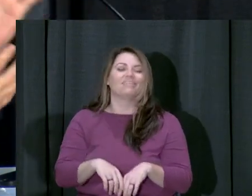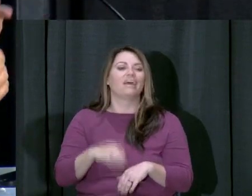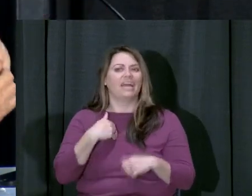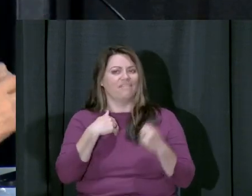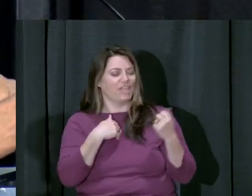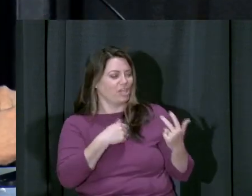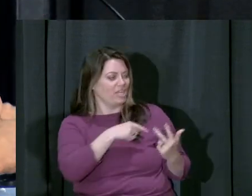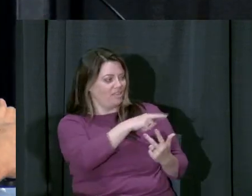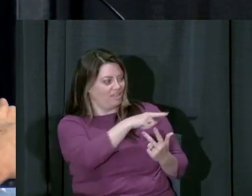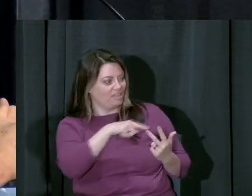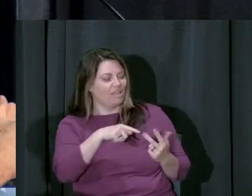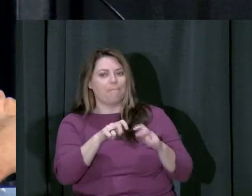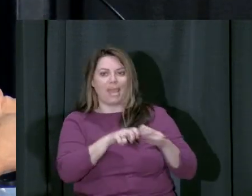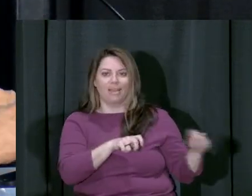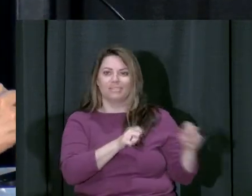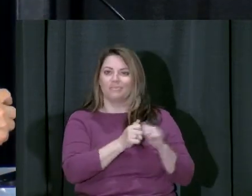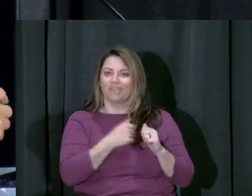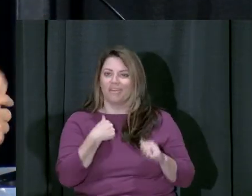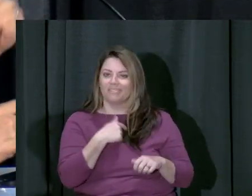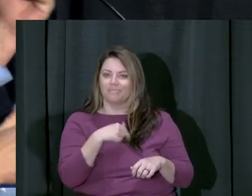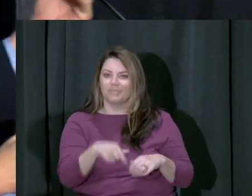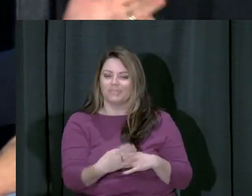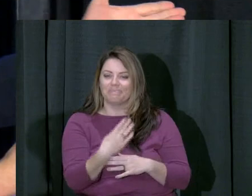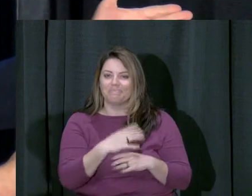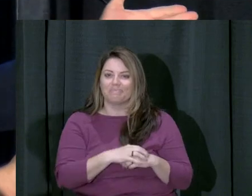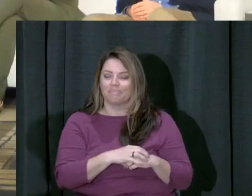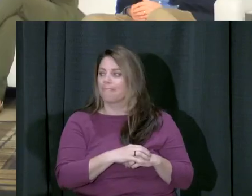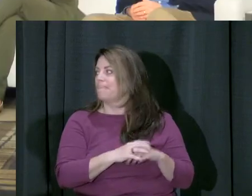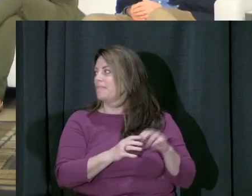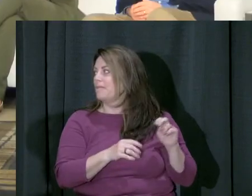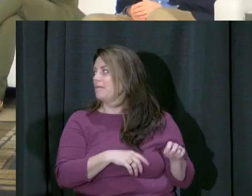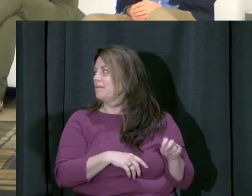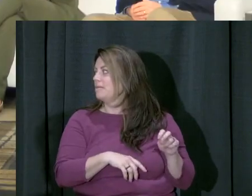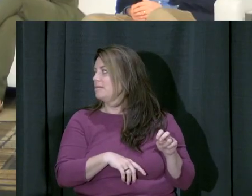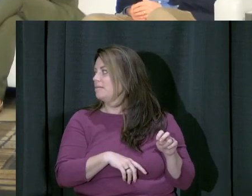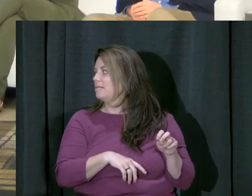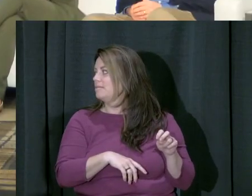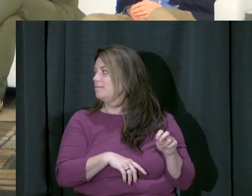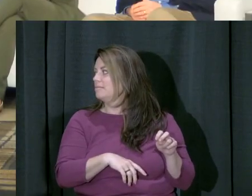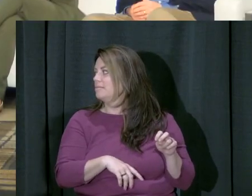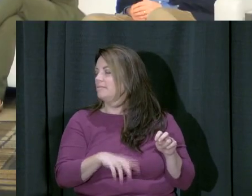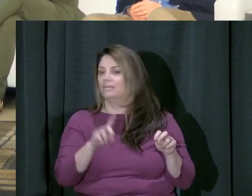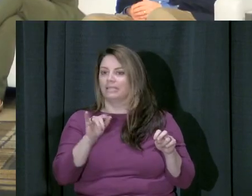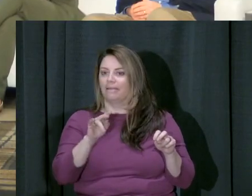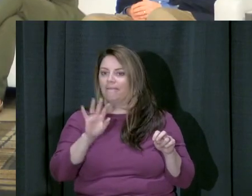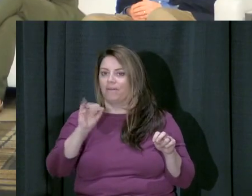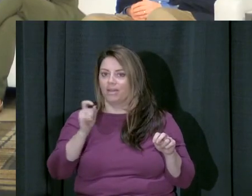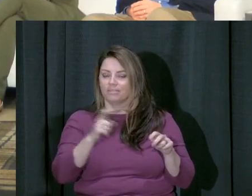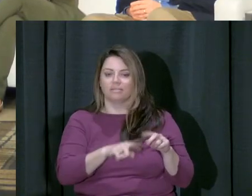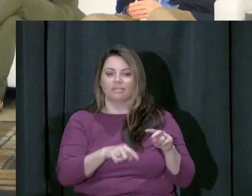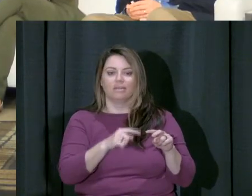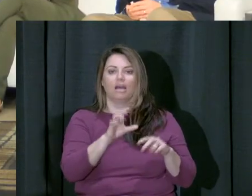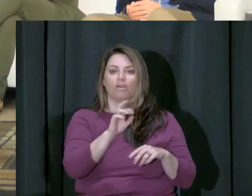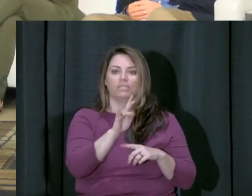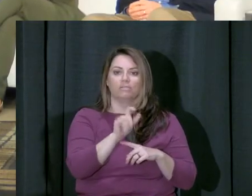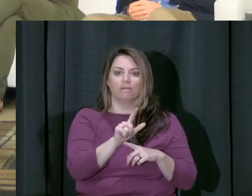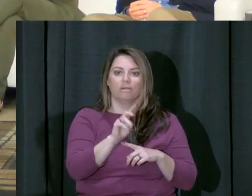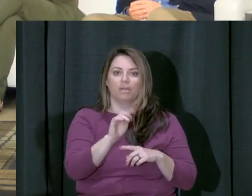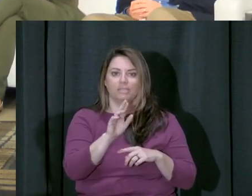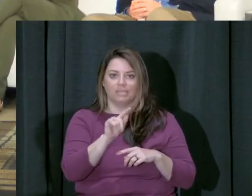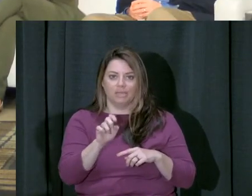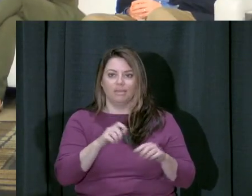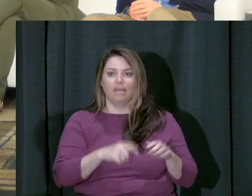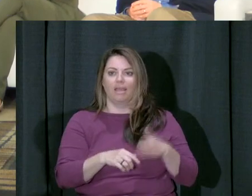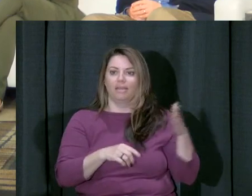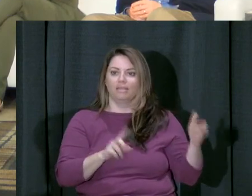three panelists with us this morning, Dylan Box, Crystal Marte, and Dr. Greg Van Rijn. Now, you all